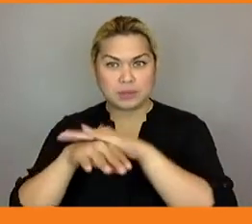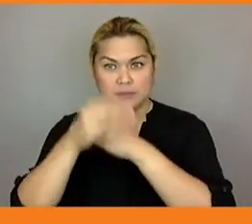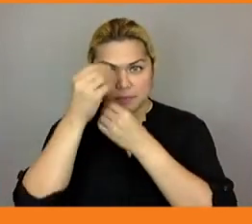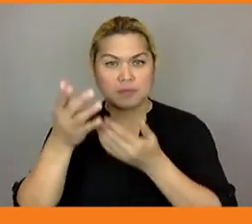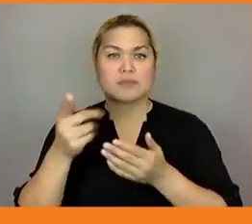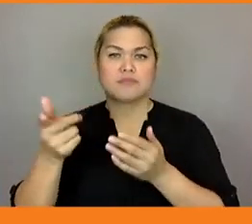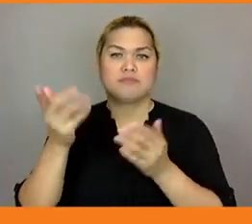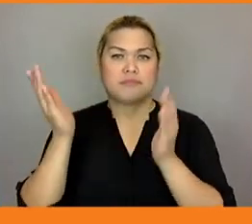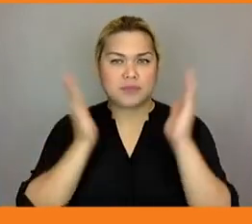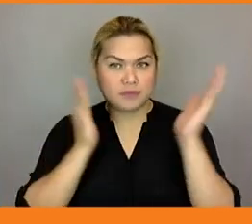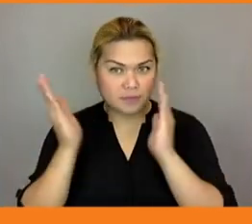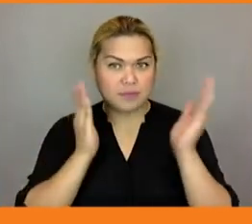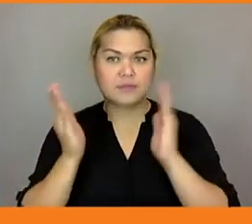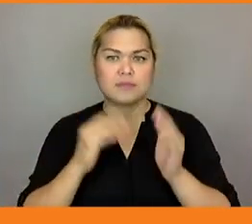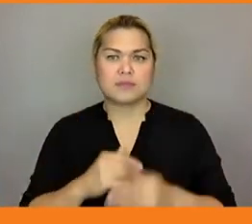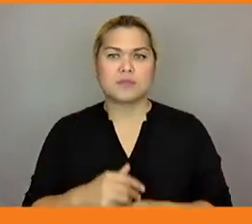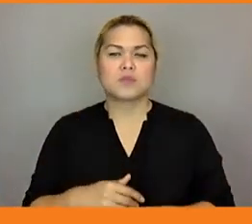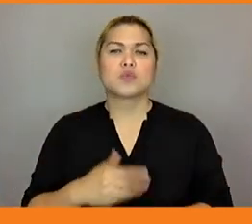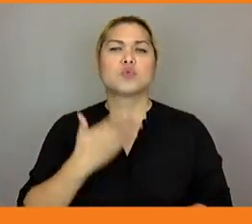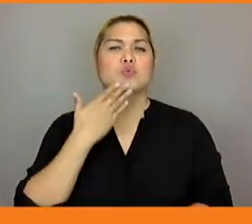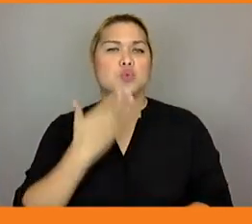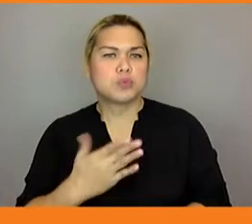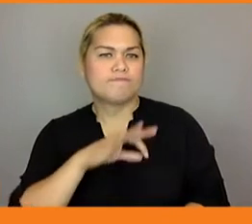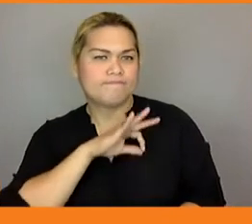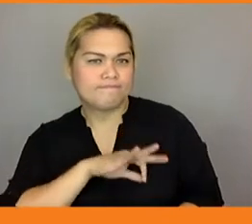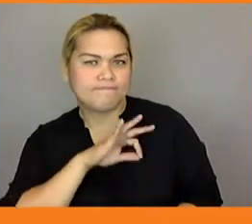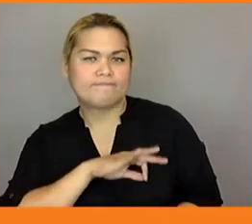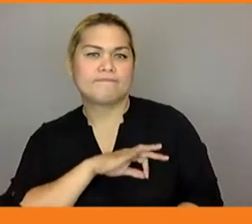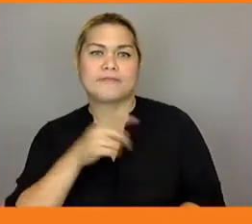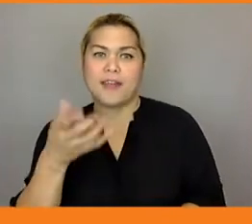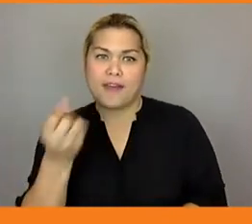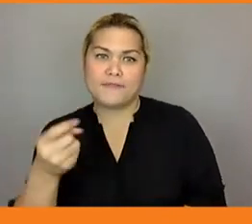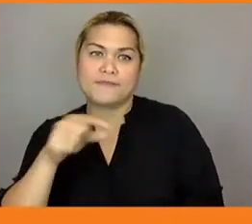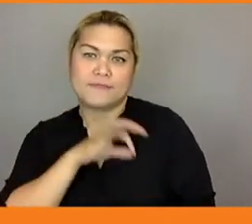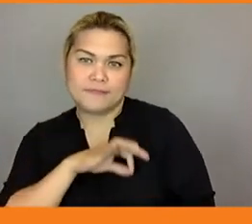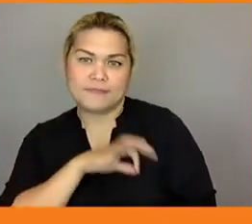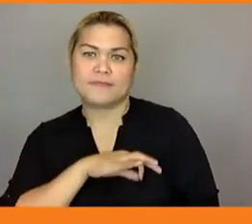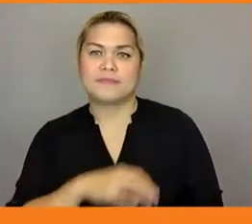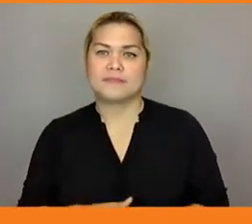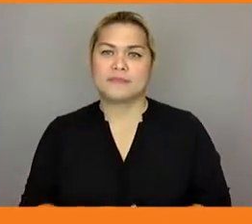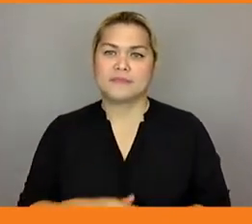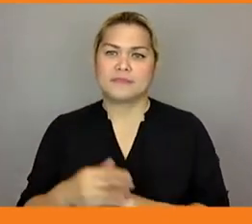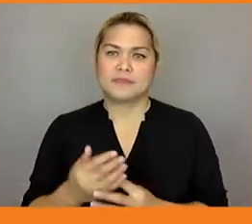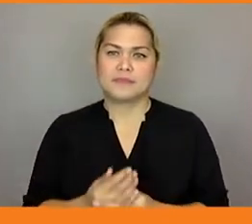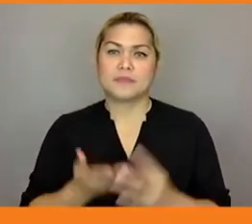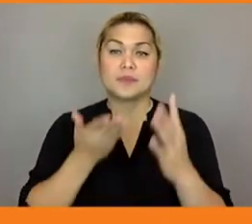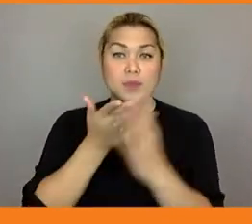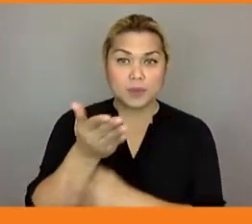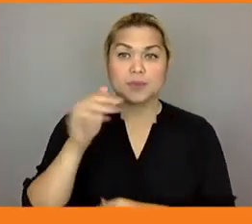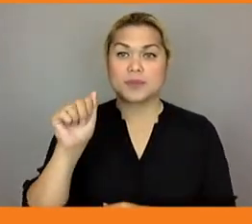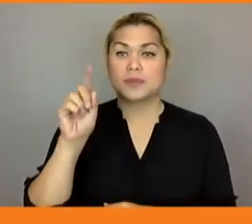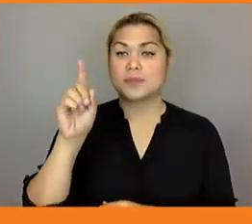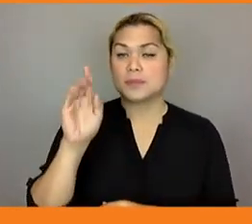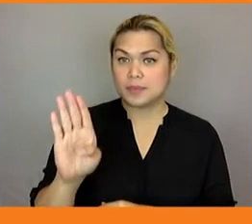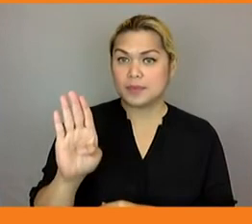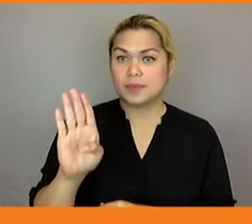And in July 2018, the committee filed a complaint to the ADB's OSPF, which was declared inadmissible. And then again in